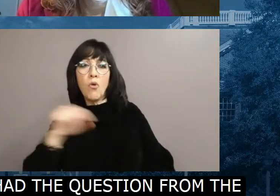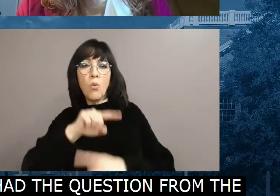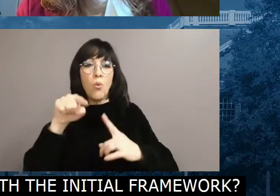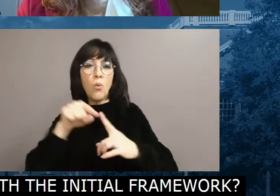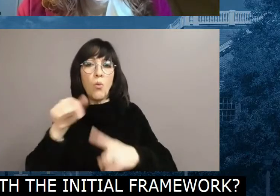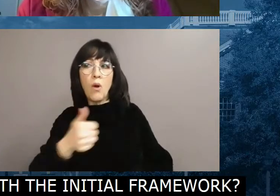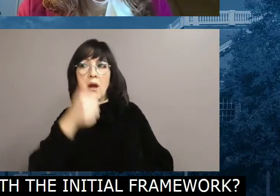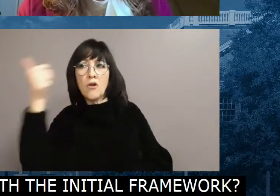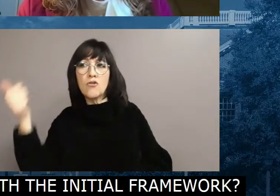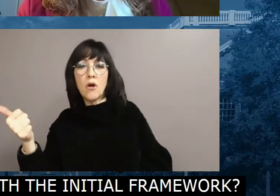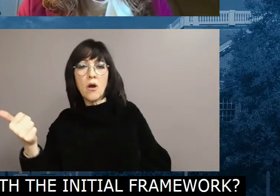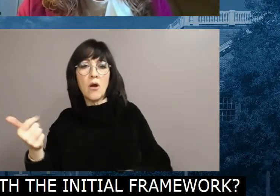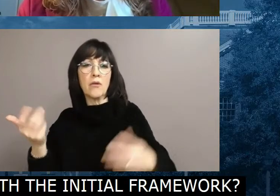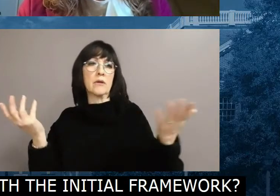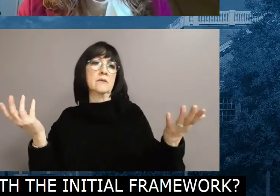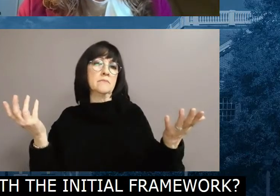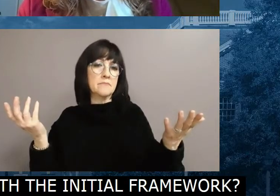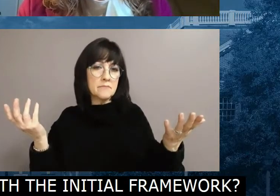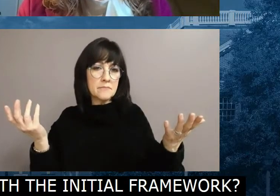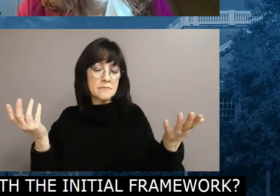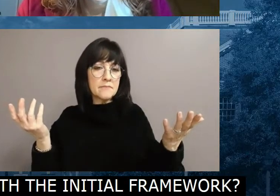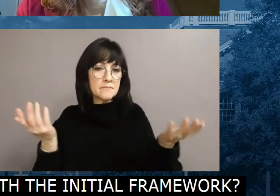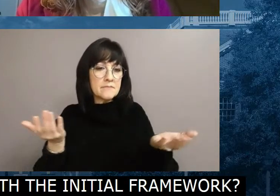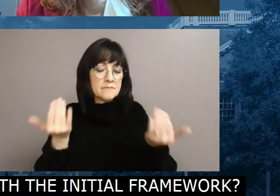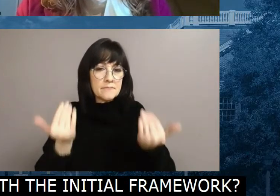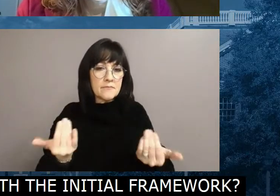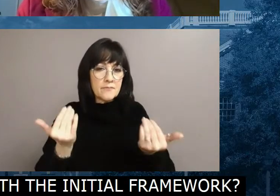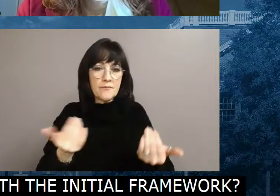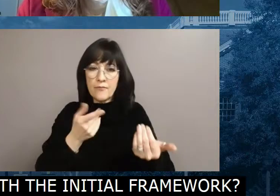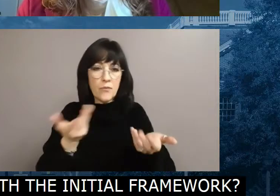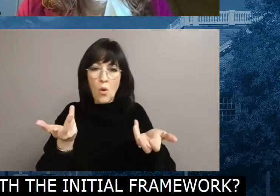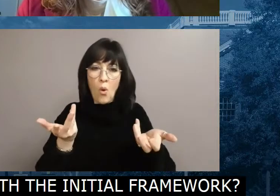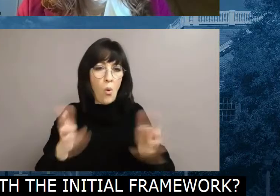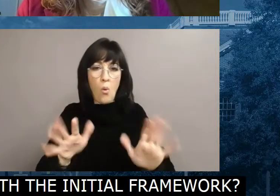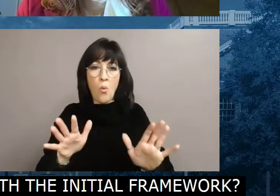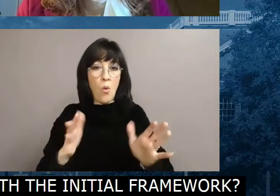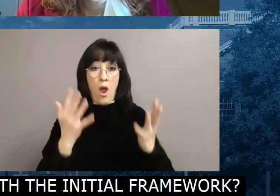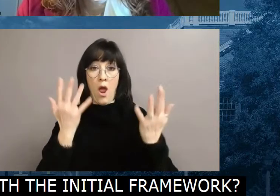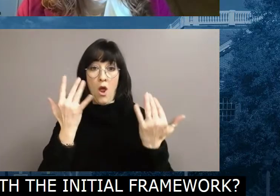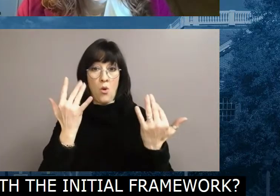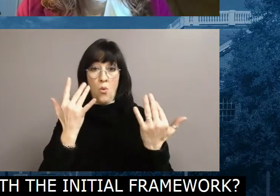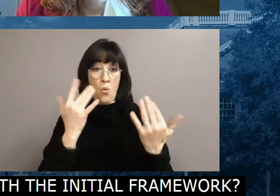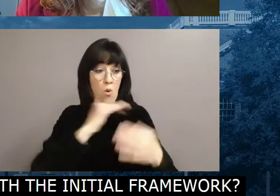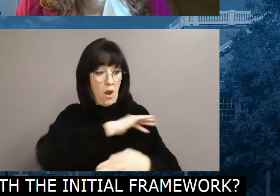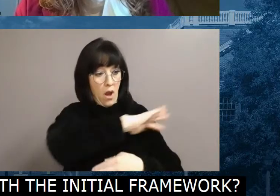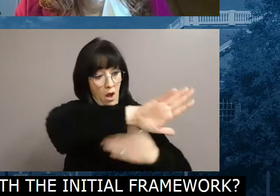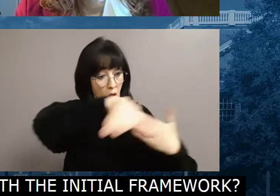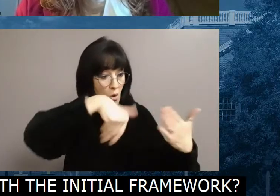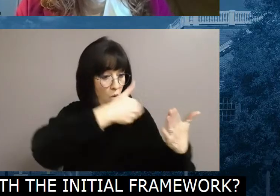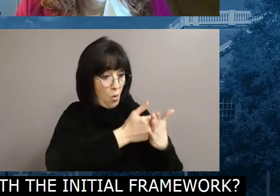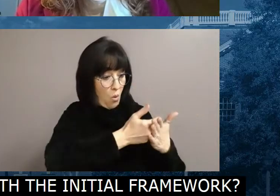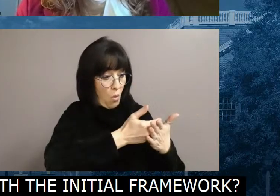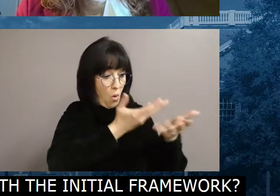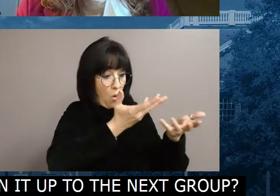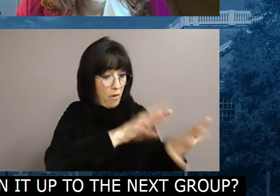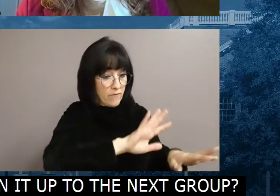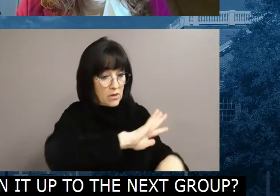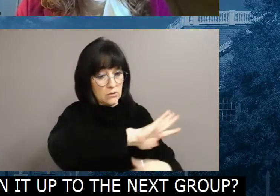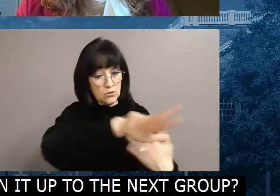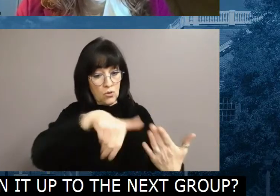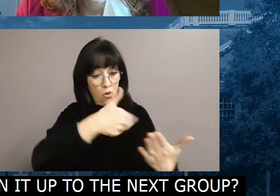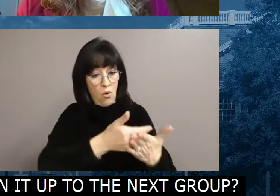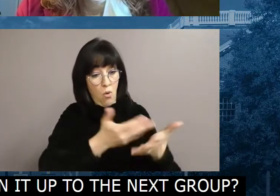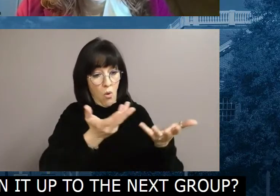next group? You don't want to open it up. You don't want to wait till everybody, all the people that, are putting it